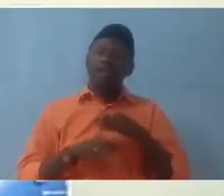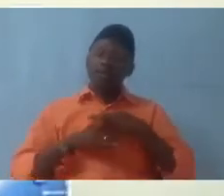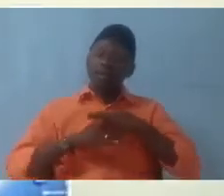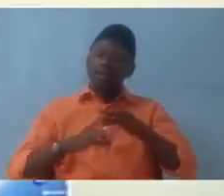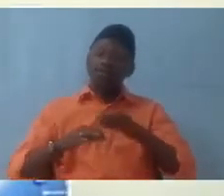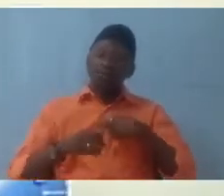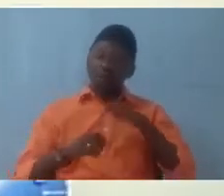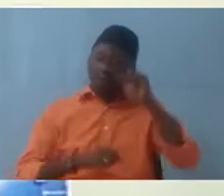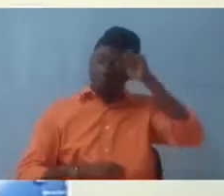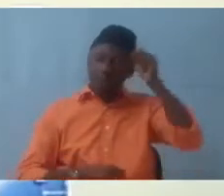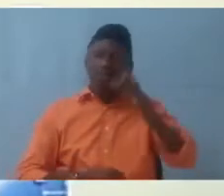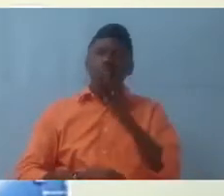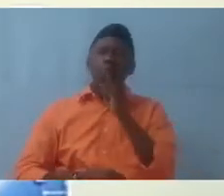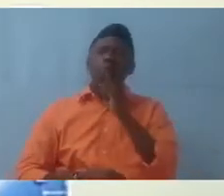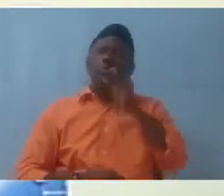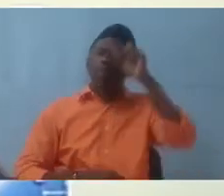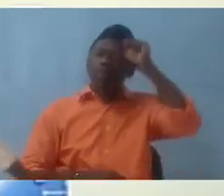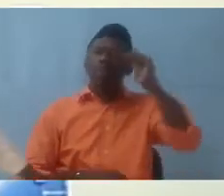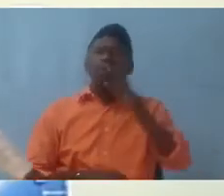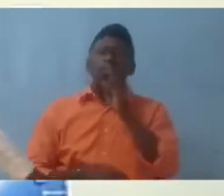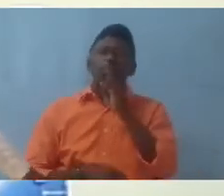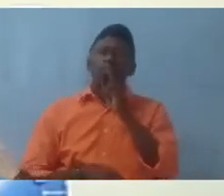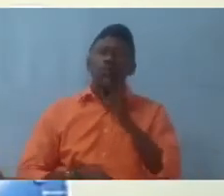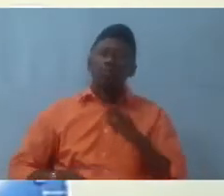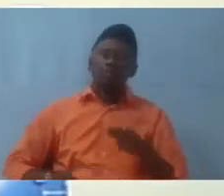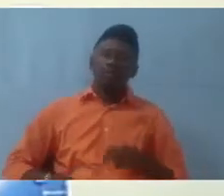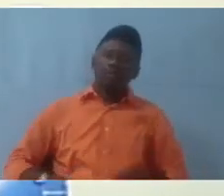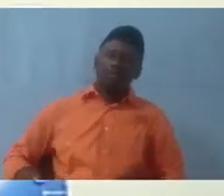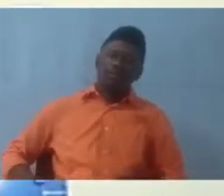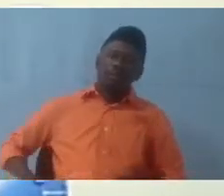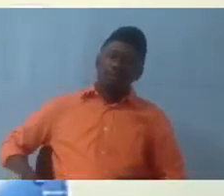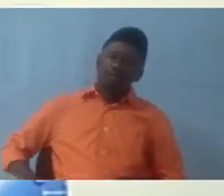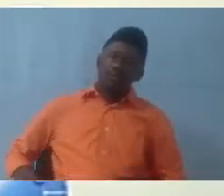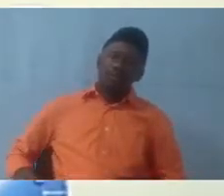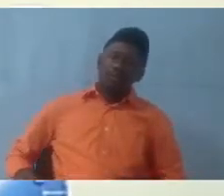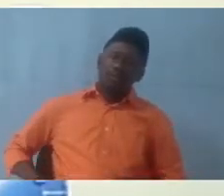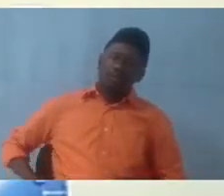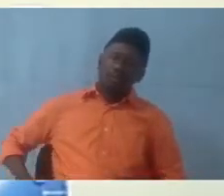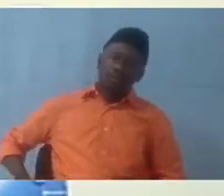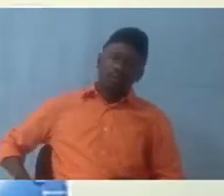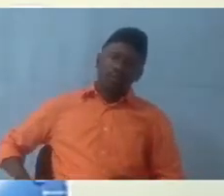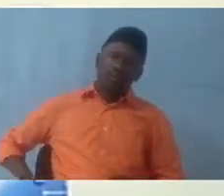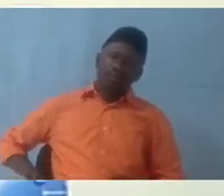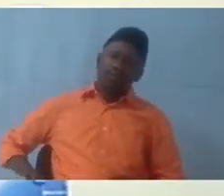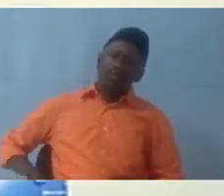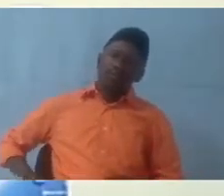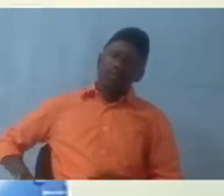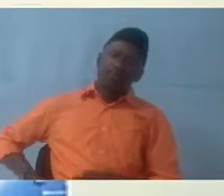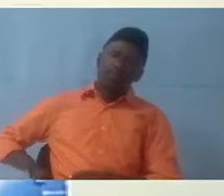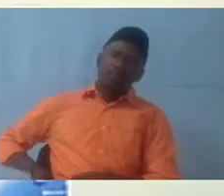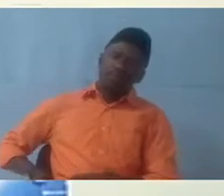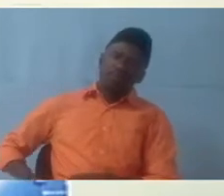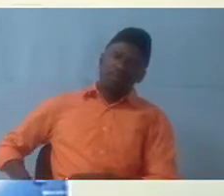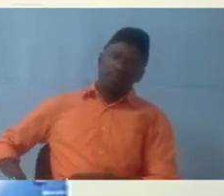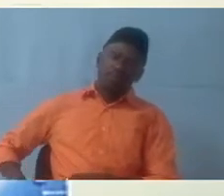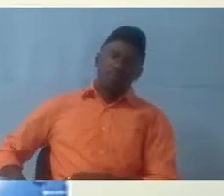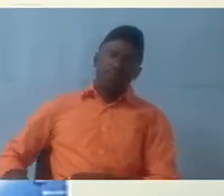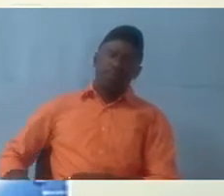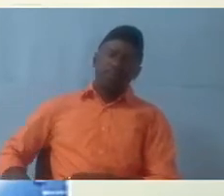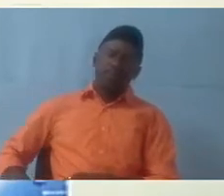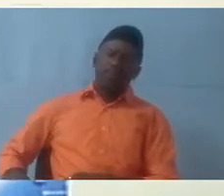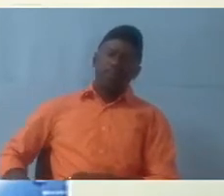of the president? Who is the president? Ci la fatel gula wax na cadeau yi ne waw lan moy tax ñun suñuy def ay dogal di baye xel lu jëm ci